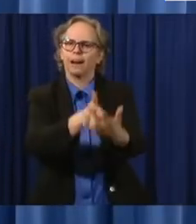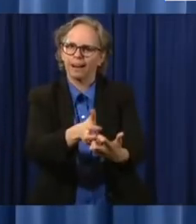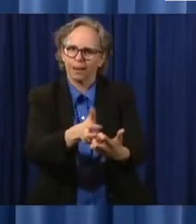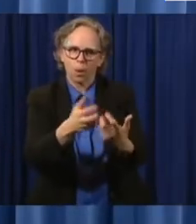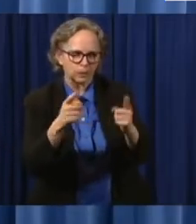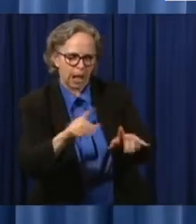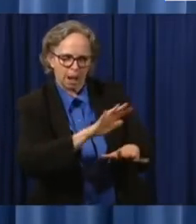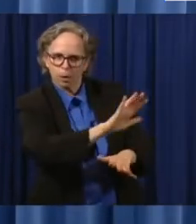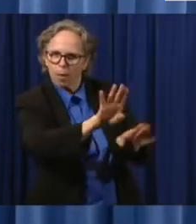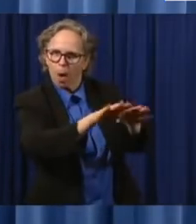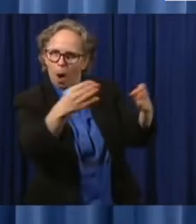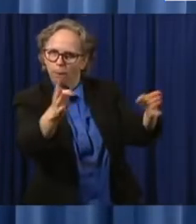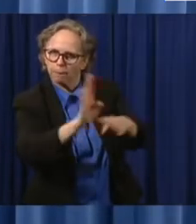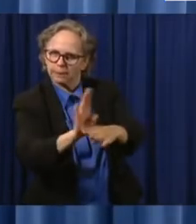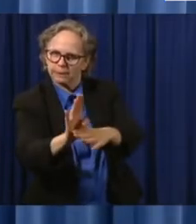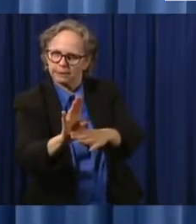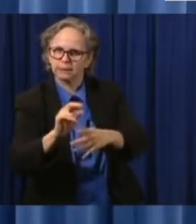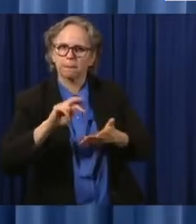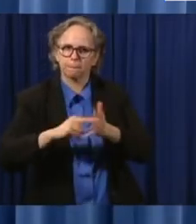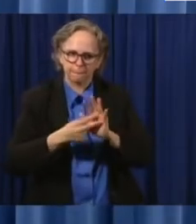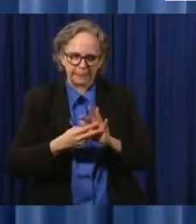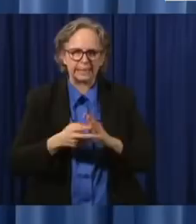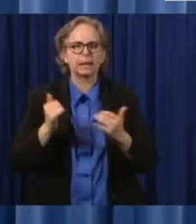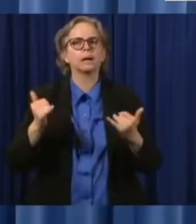that is